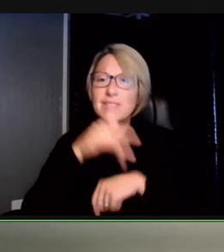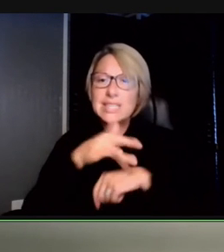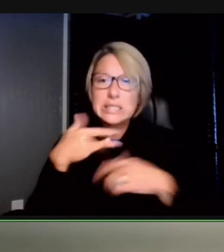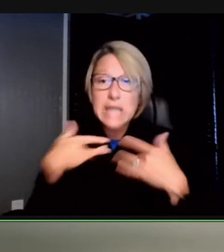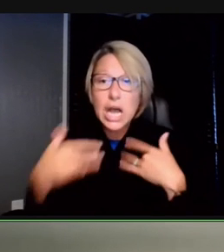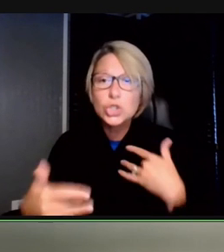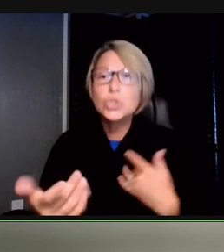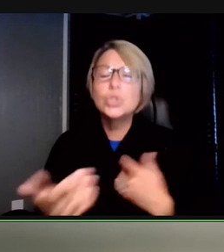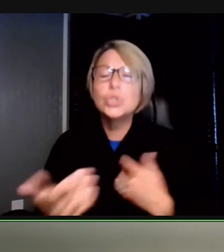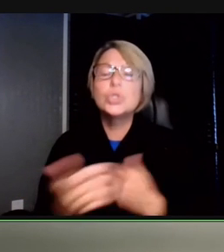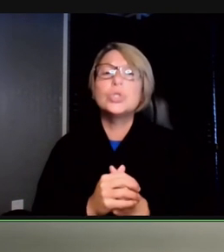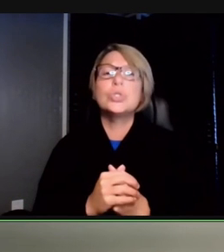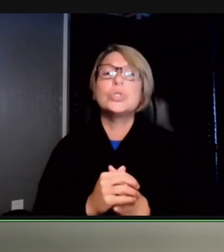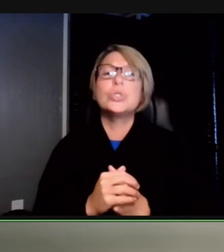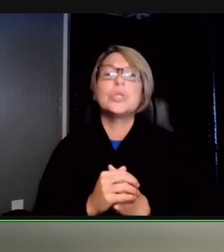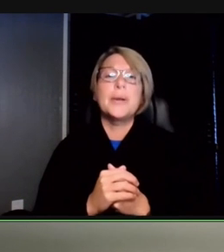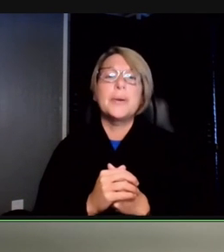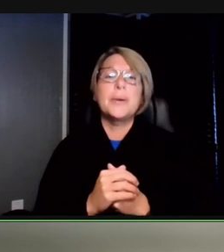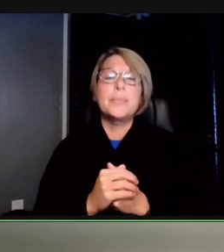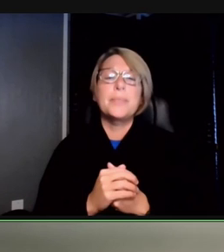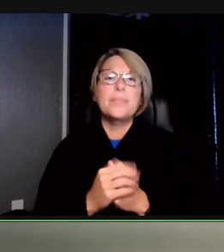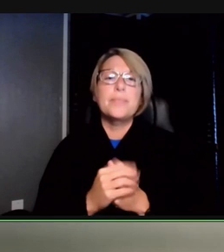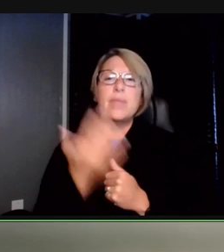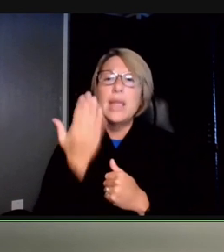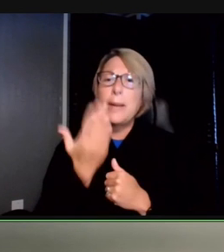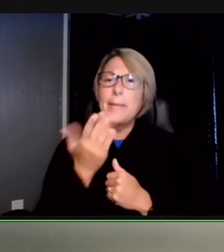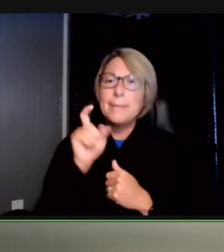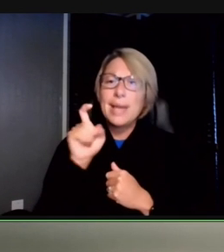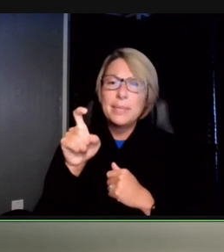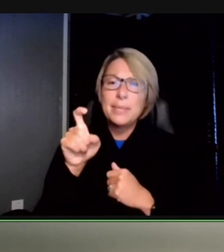need to give the steps of